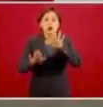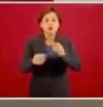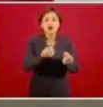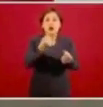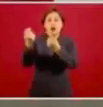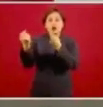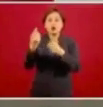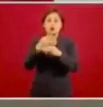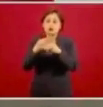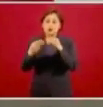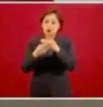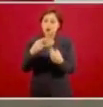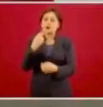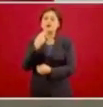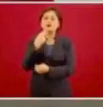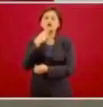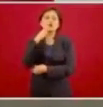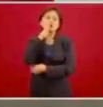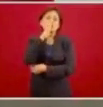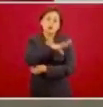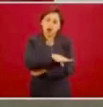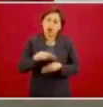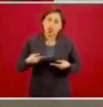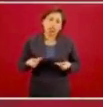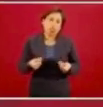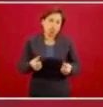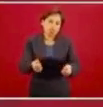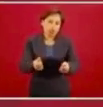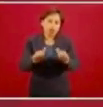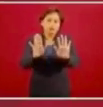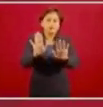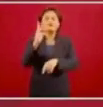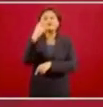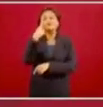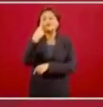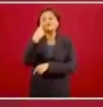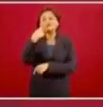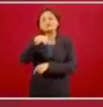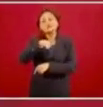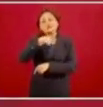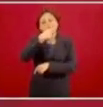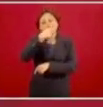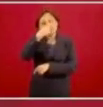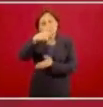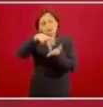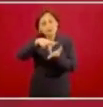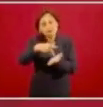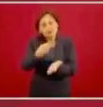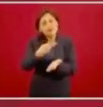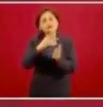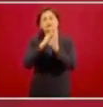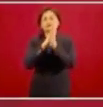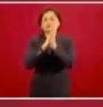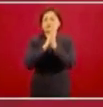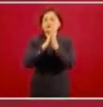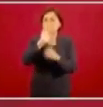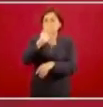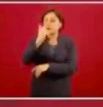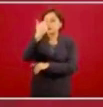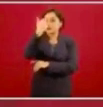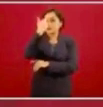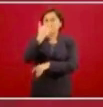with a misuse of such equipment. Please do remember, and I'm telling this, and